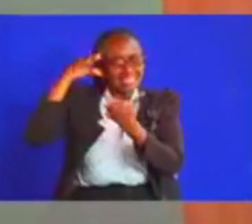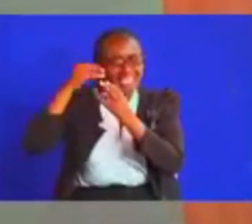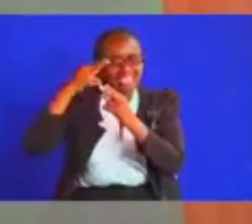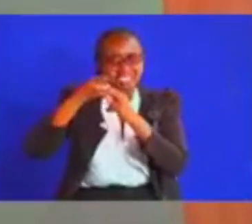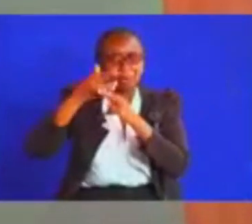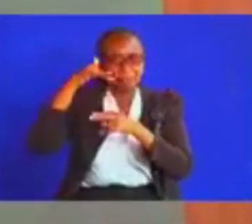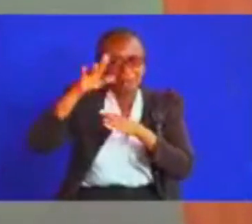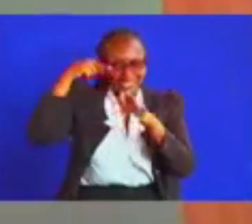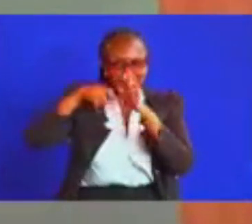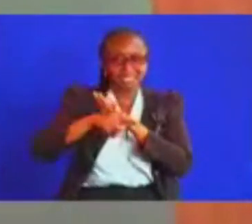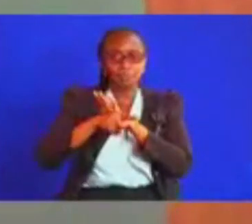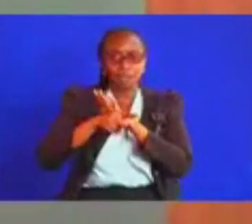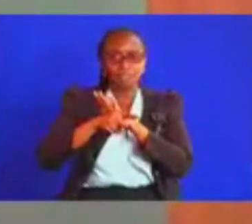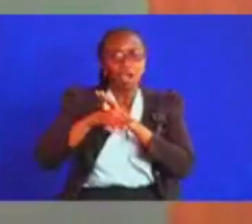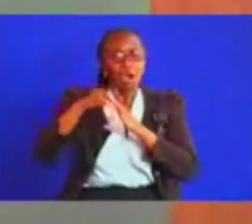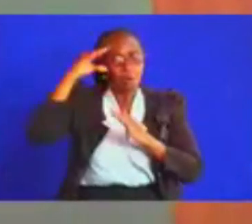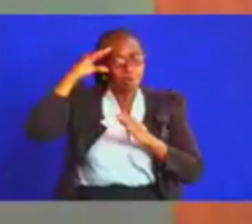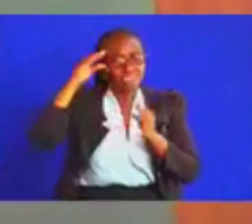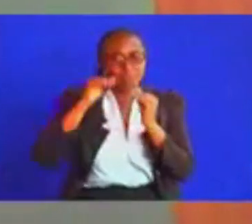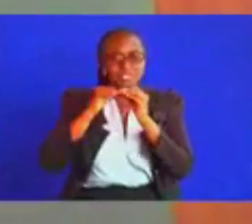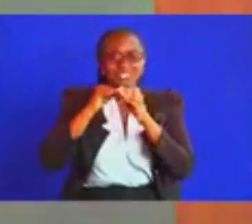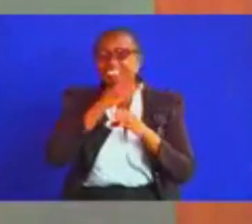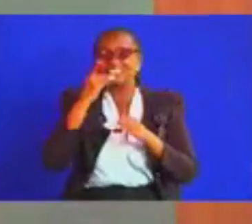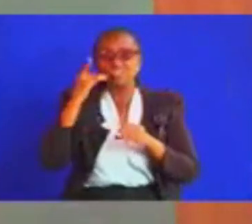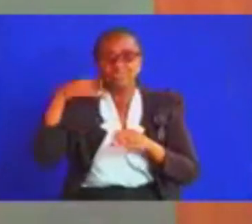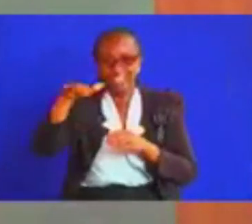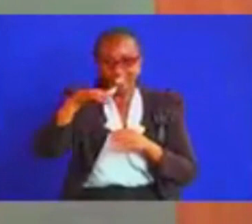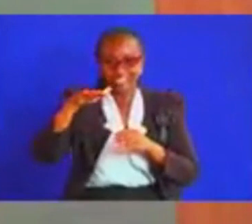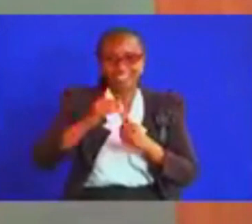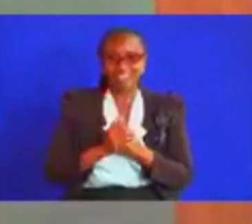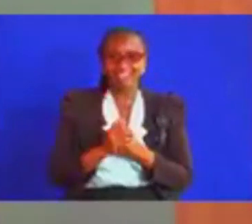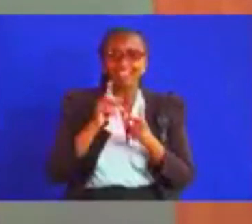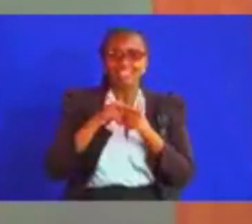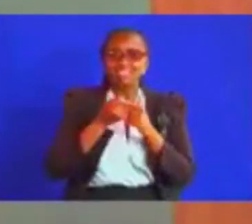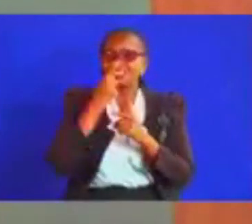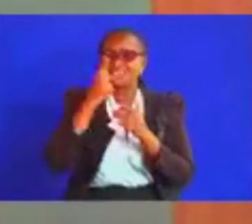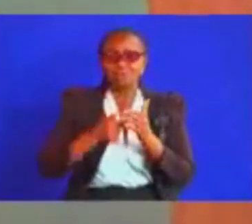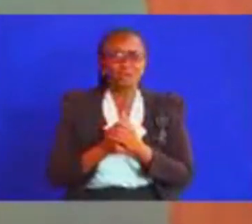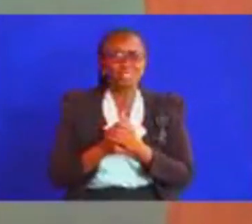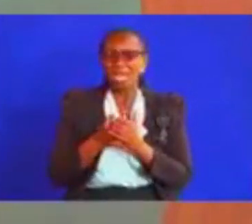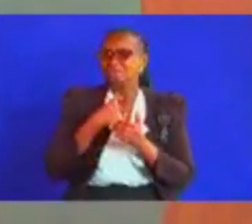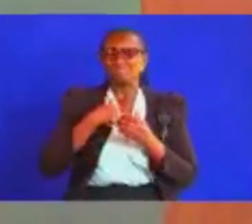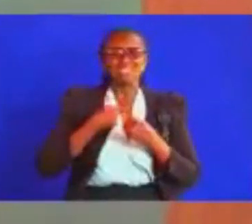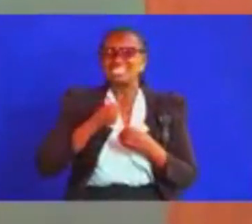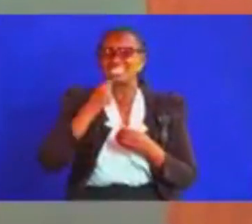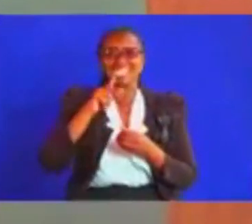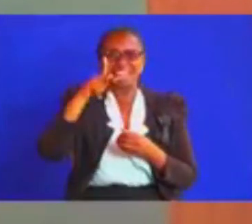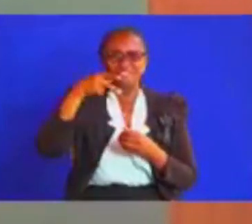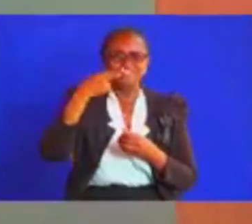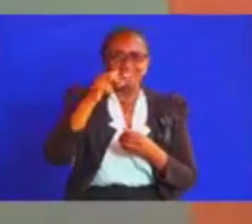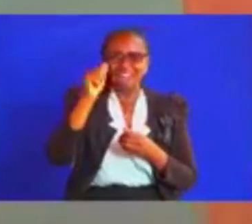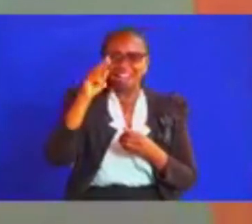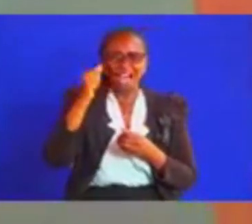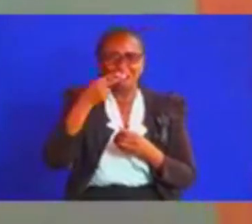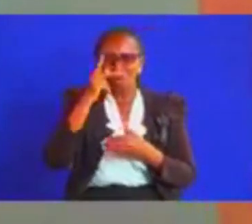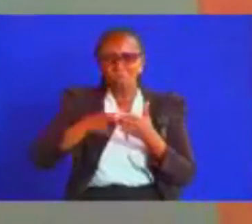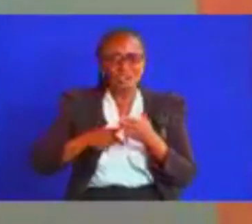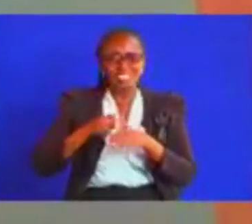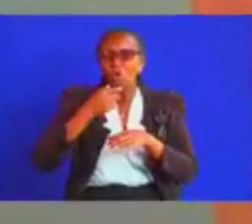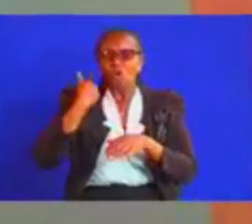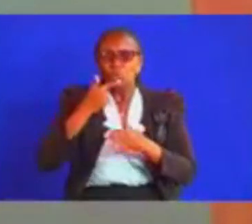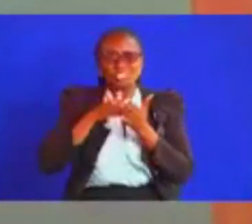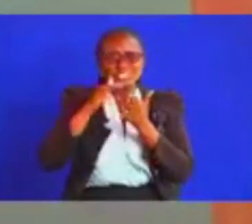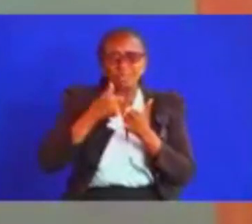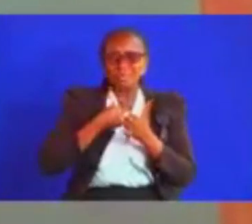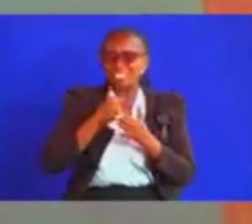name. Moses meets him in the wilderness and says, "What should I tell Pharaoh? Who has sent me?" And he says, "Go